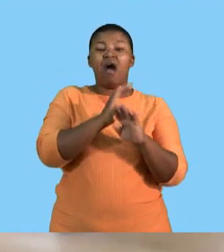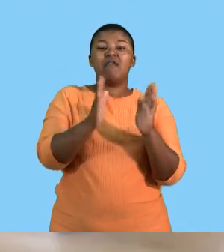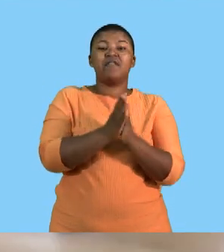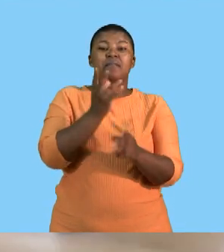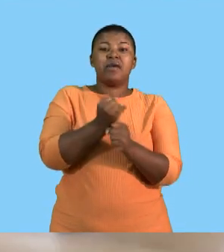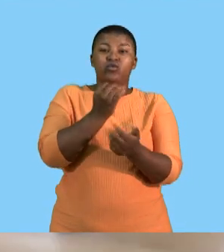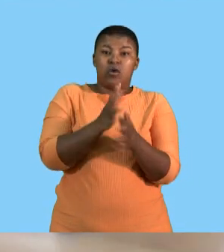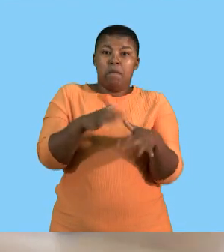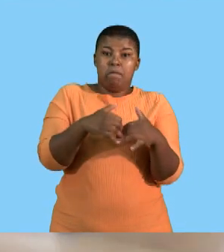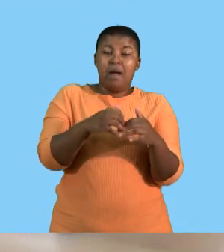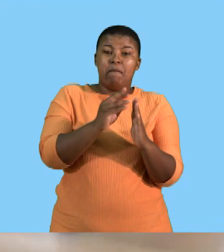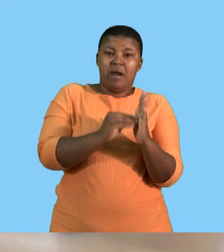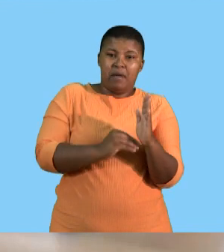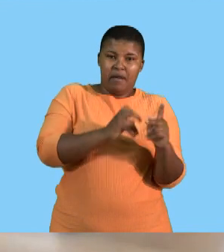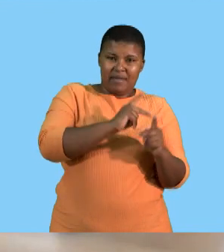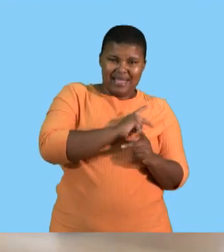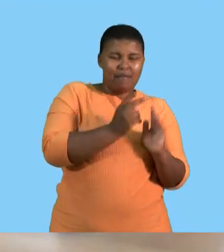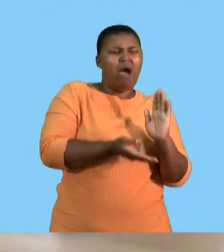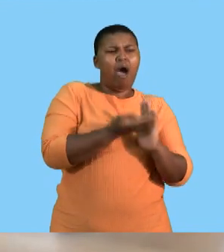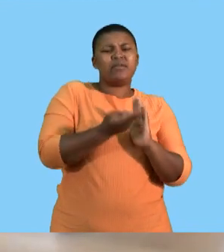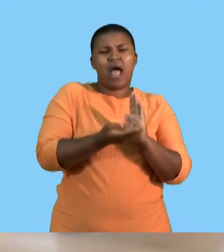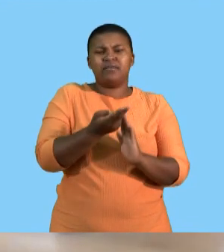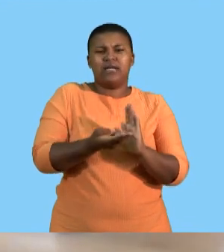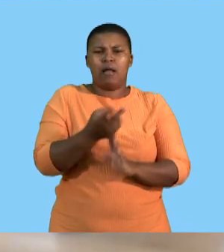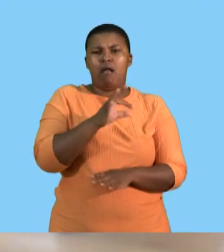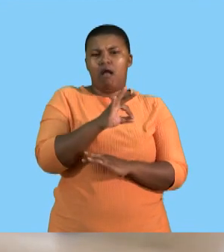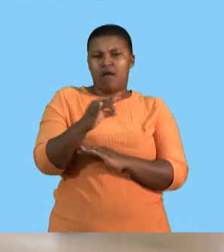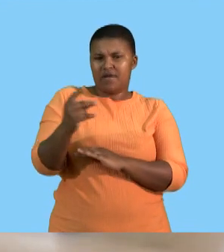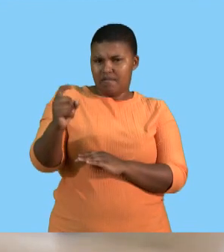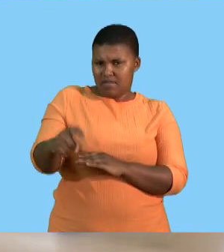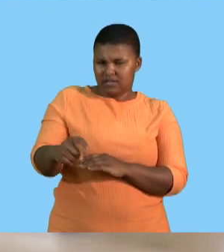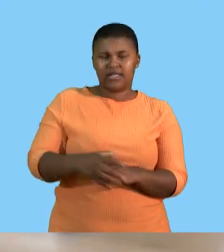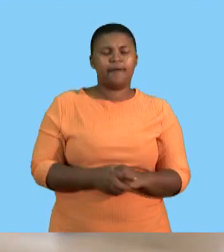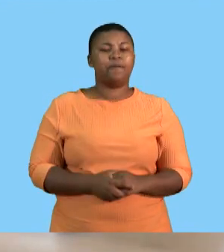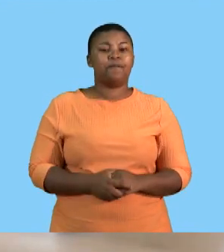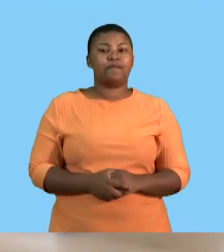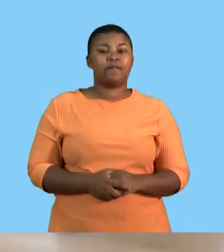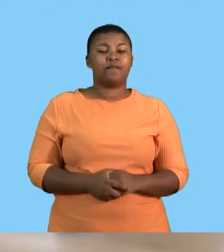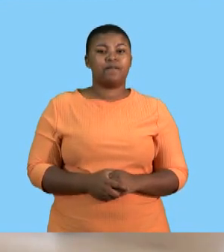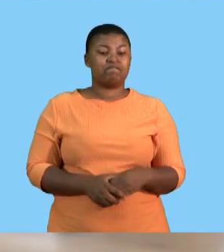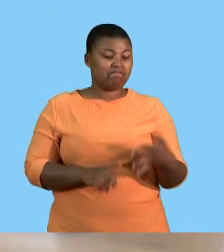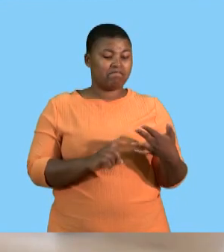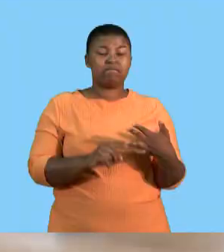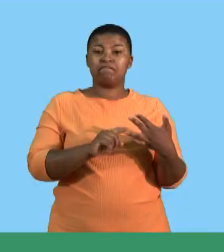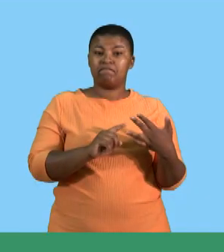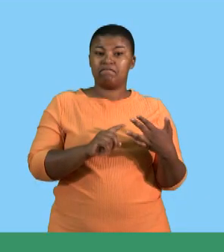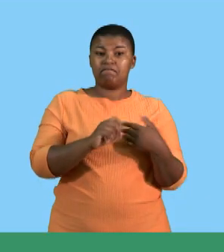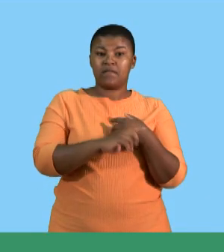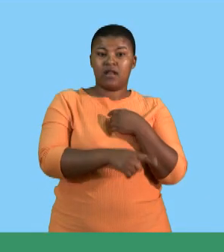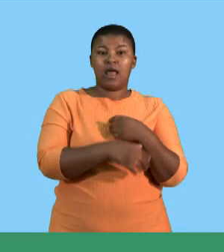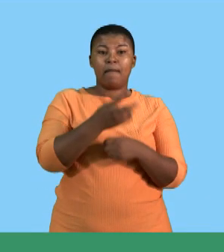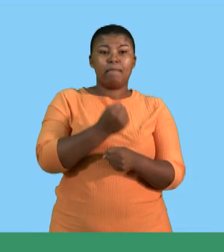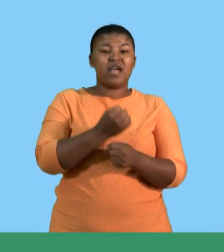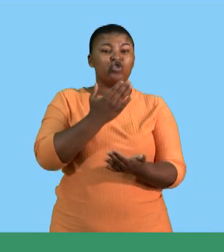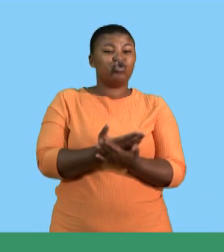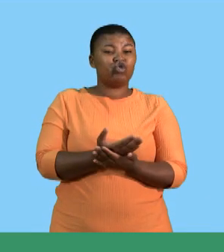statements, stuff like an income statement or a balance statement. They will make sure these are compiled and kept up to date